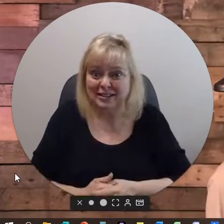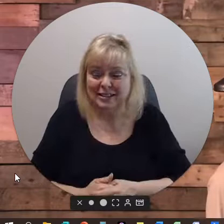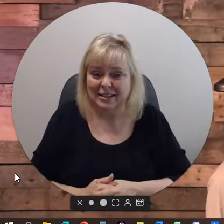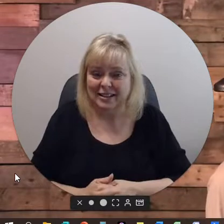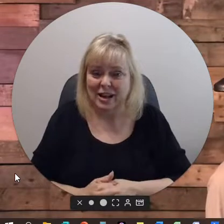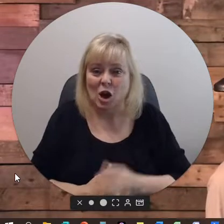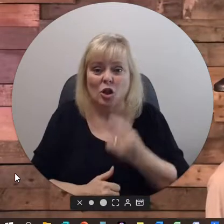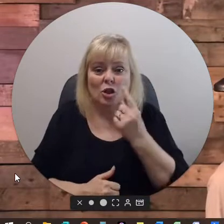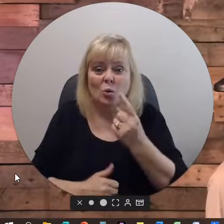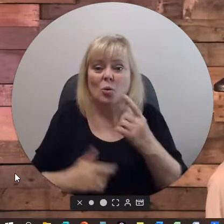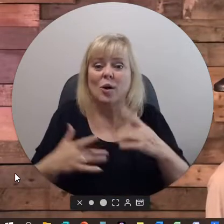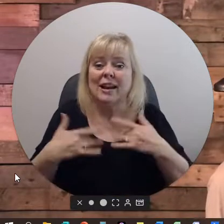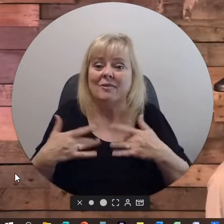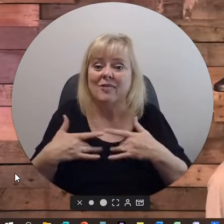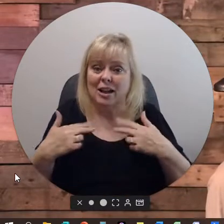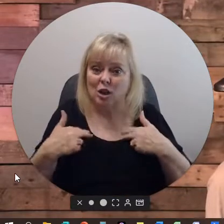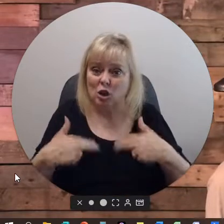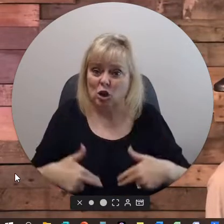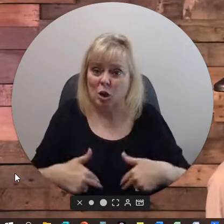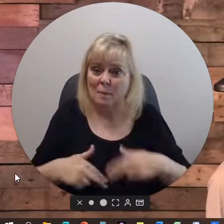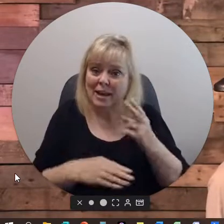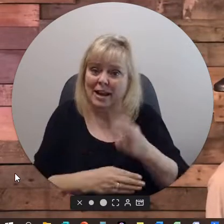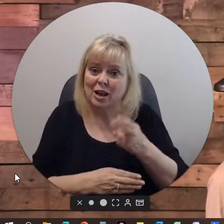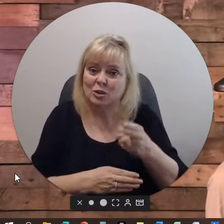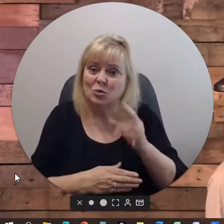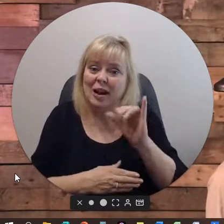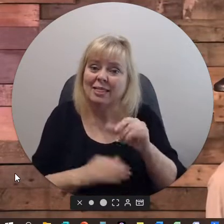human history that marks